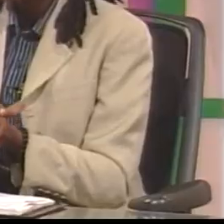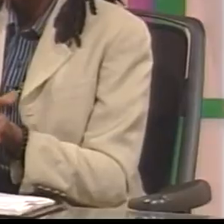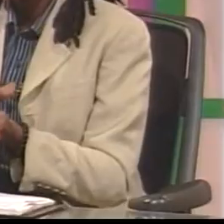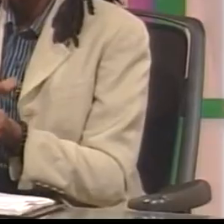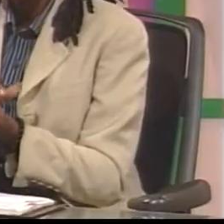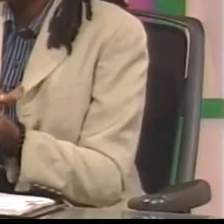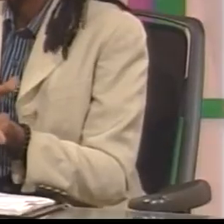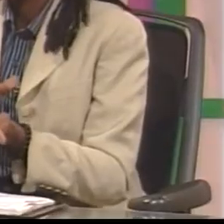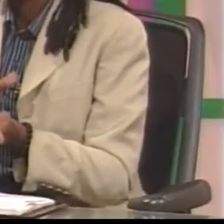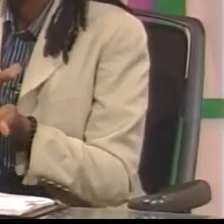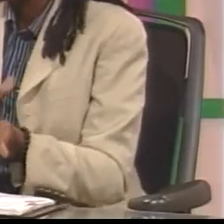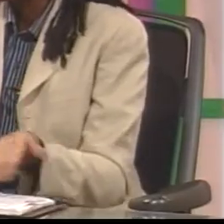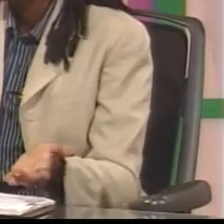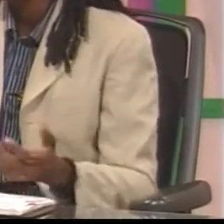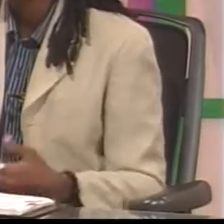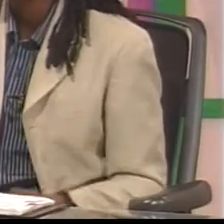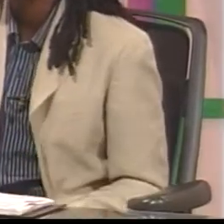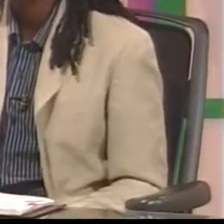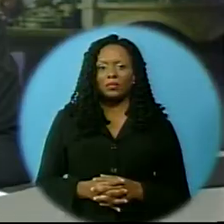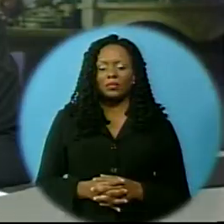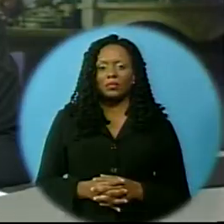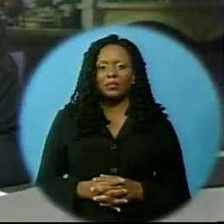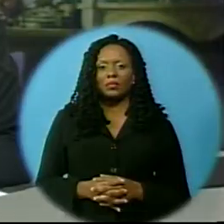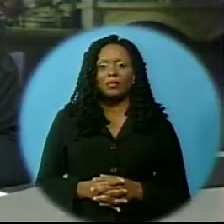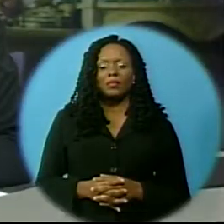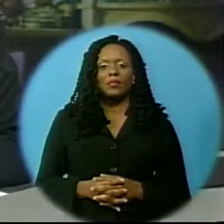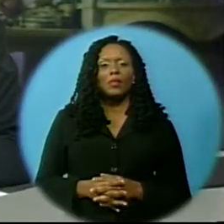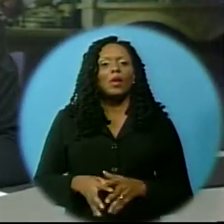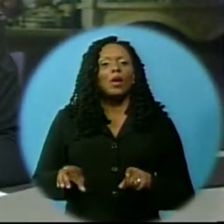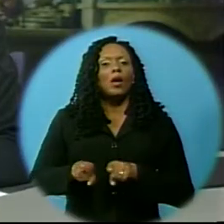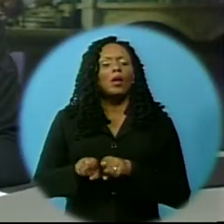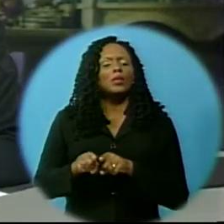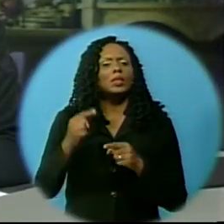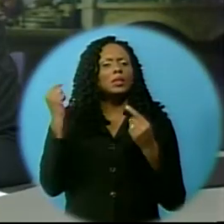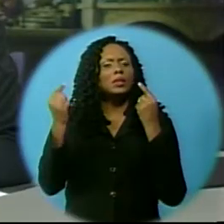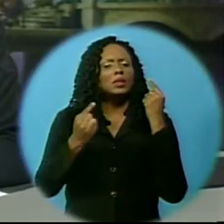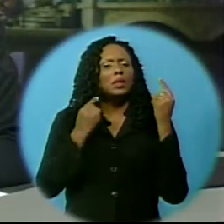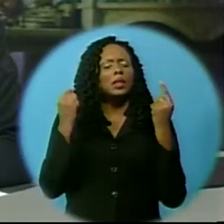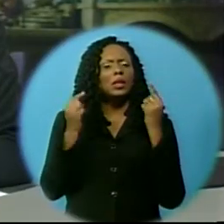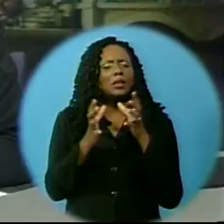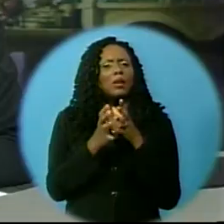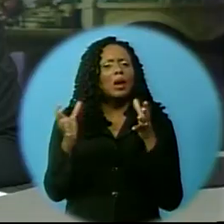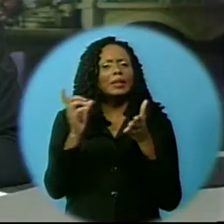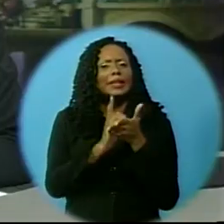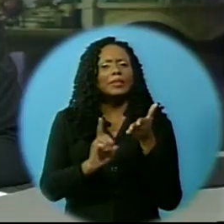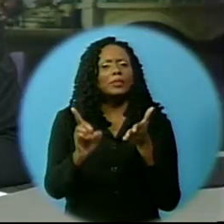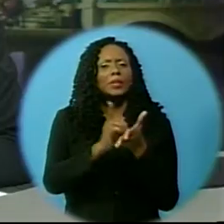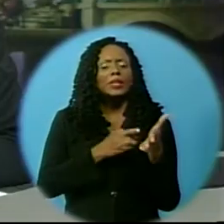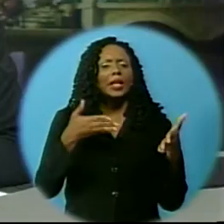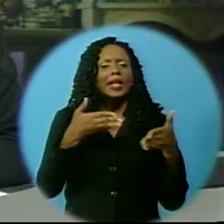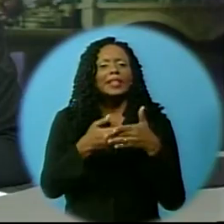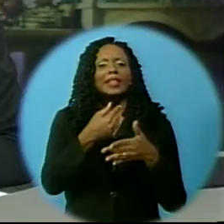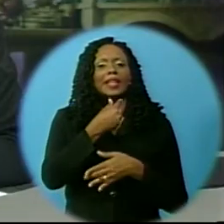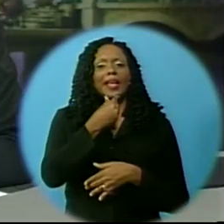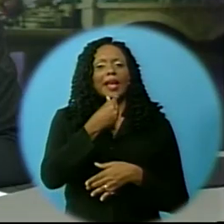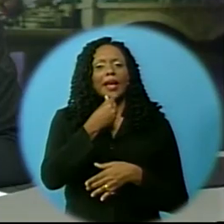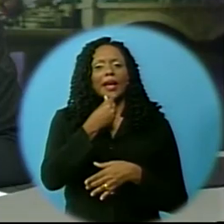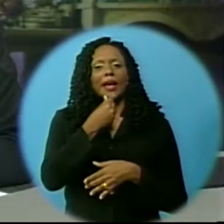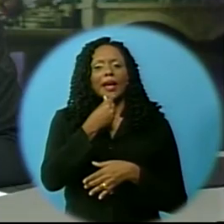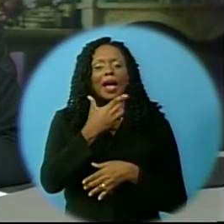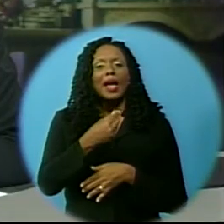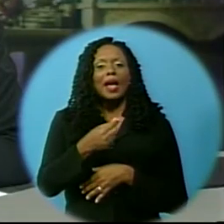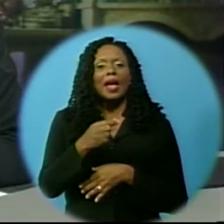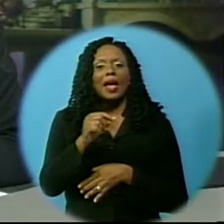not be there in our bedrooms. Ms. Pigot also expressed concern about the level of discrimination against gays in